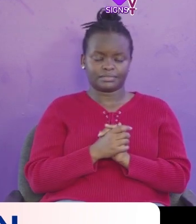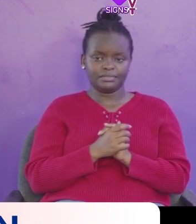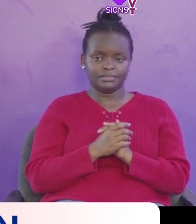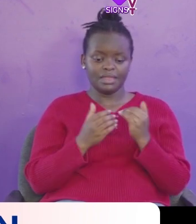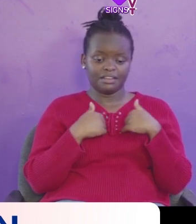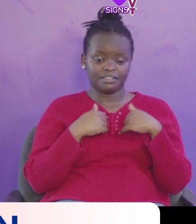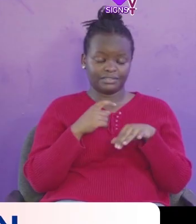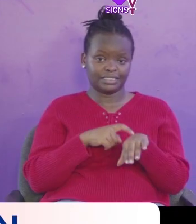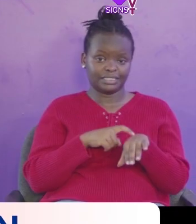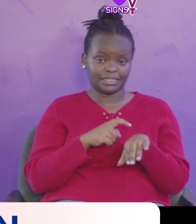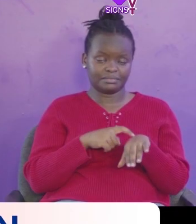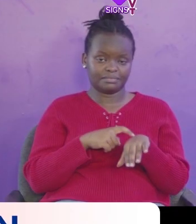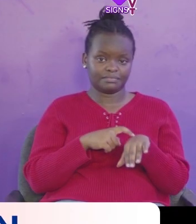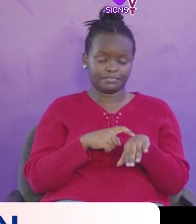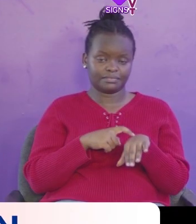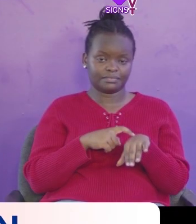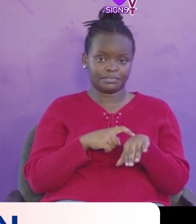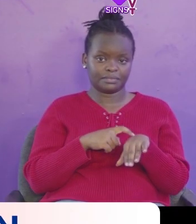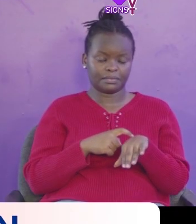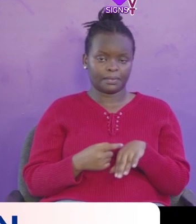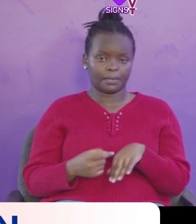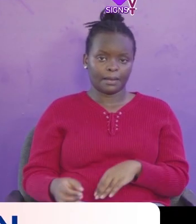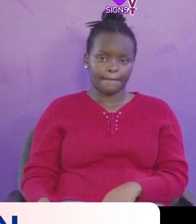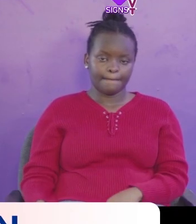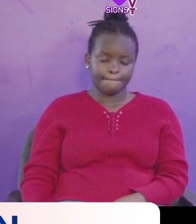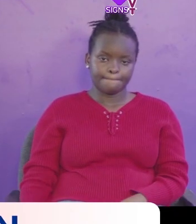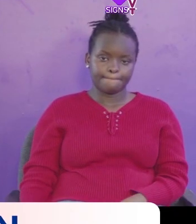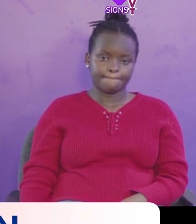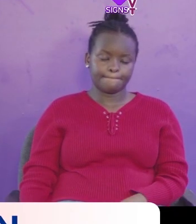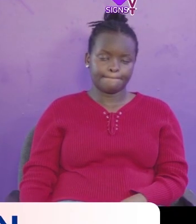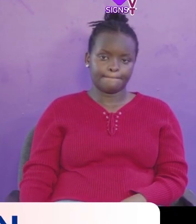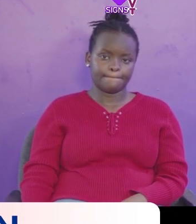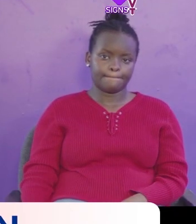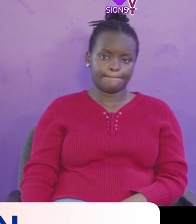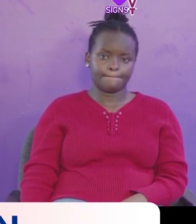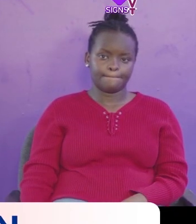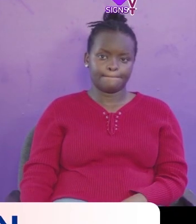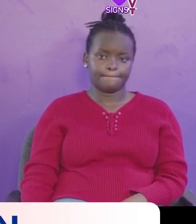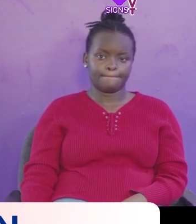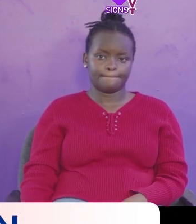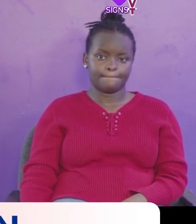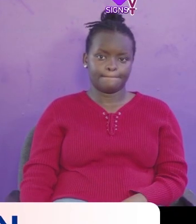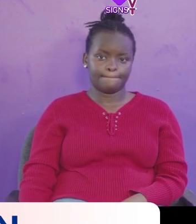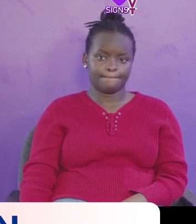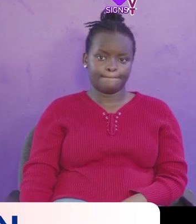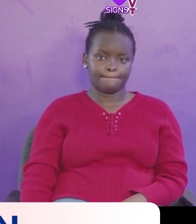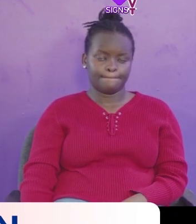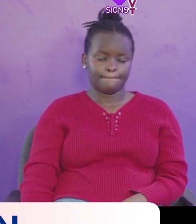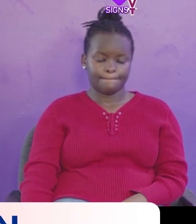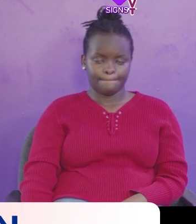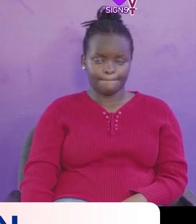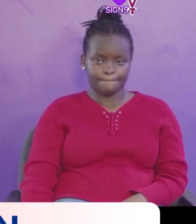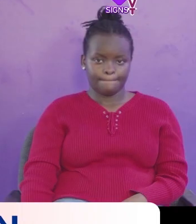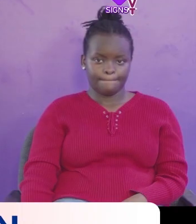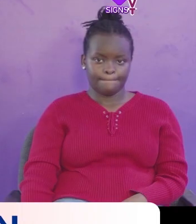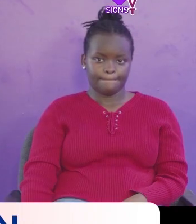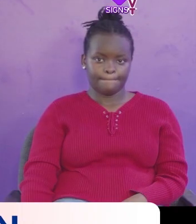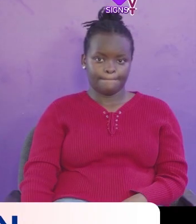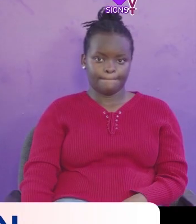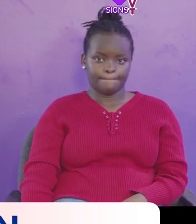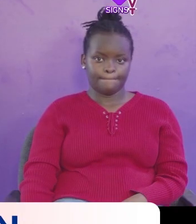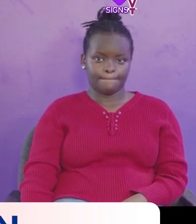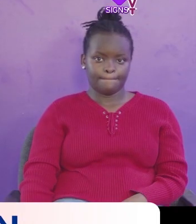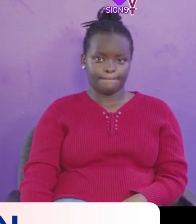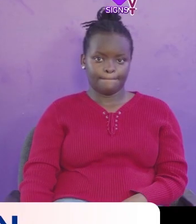creation, where you've created a chance, you have made an opportunity. Okay. Yeah. It is all